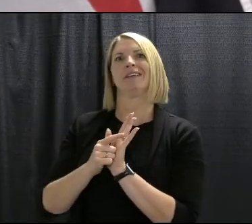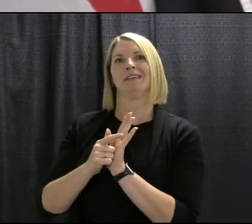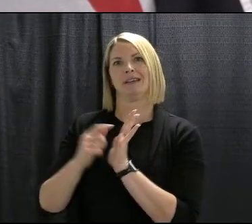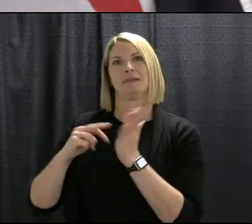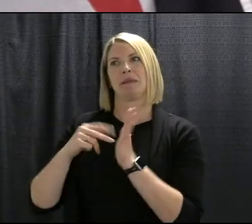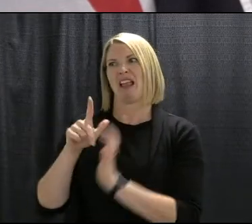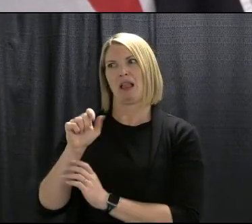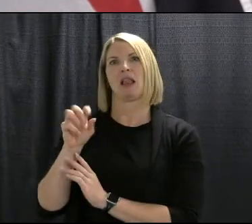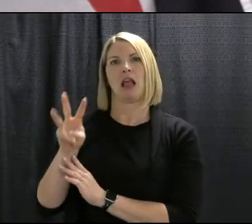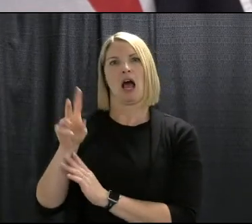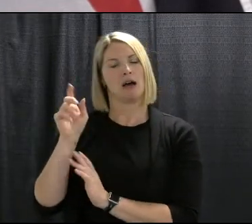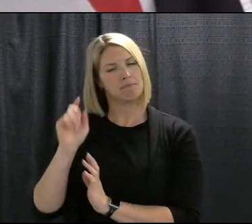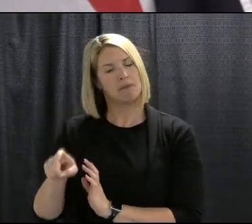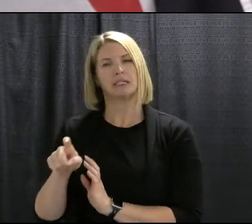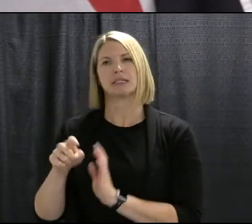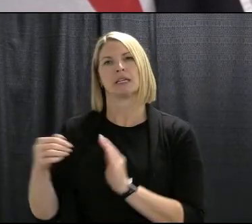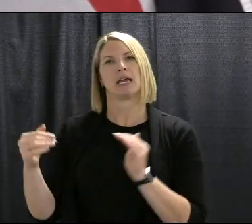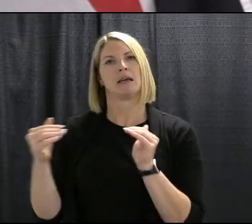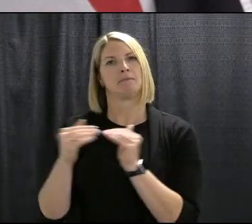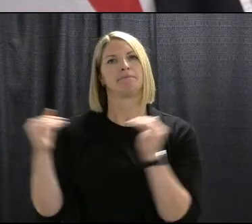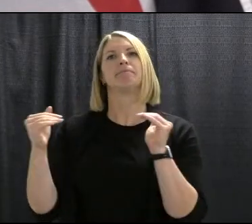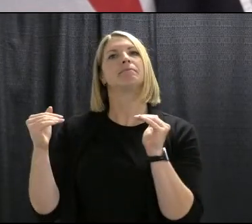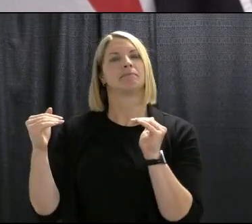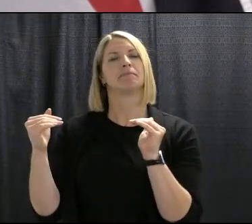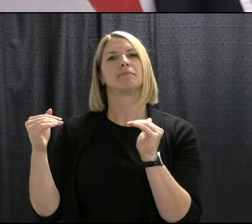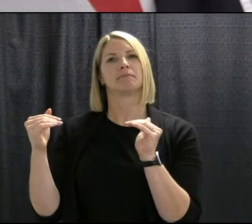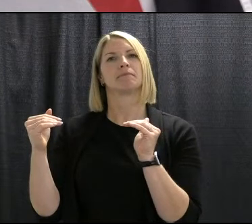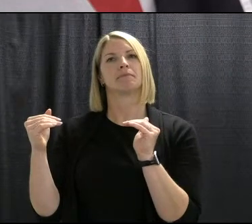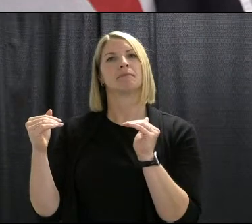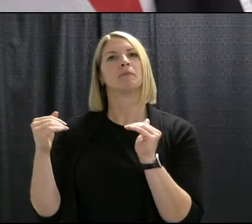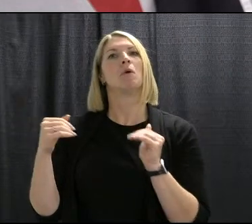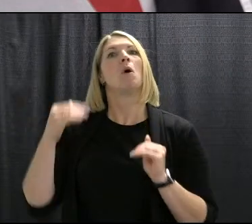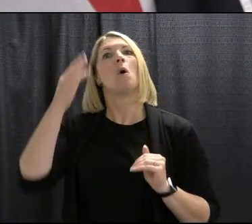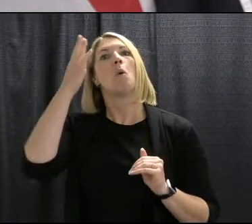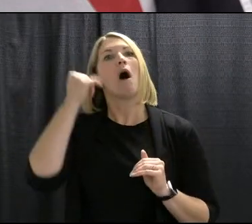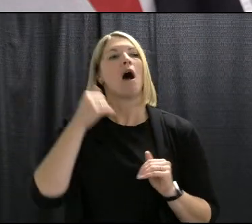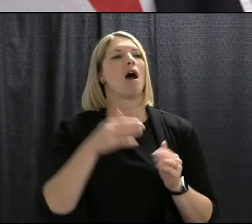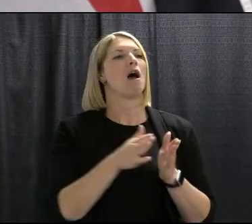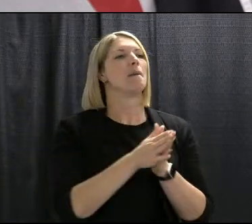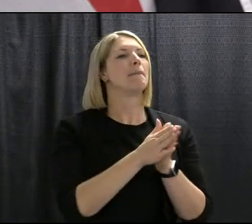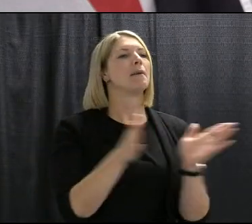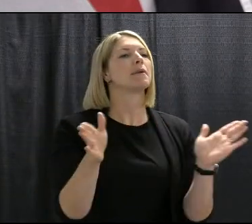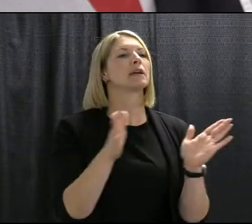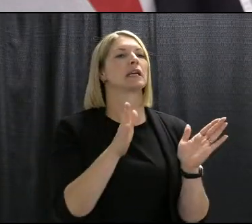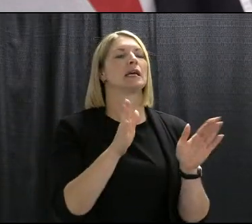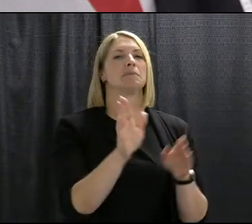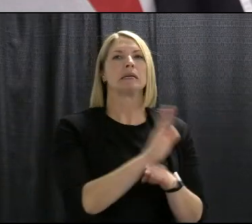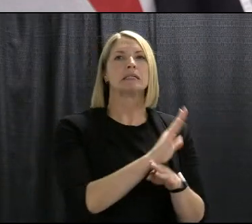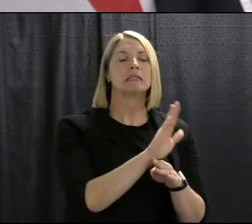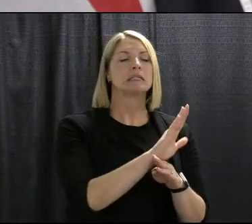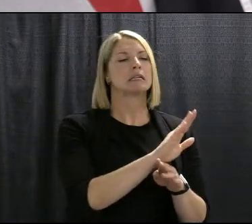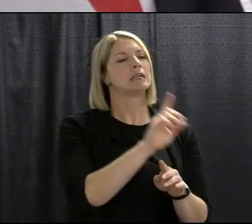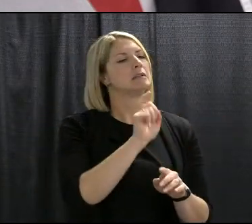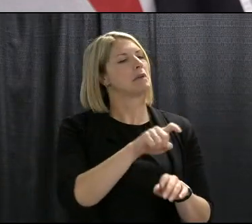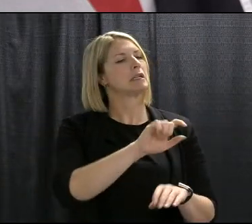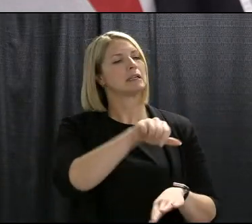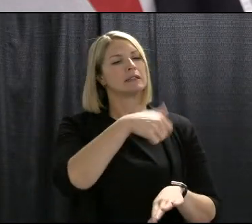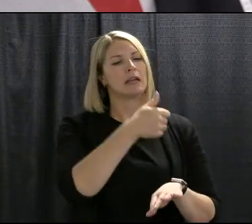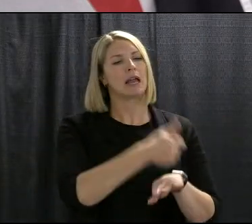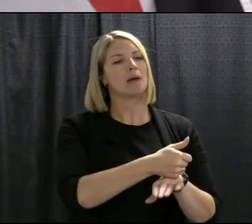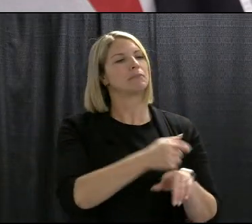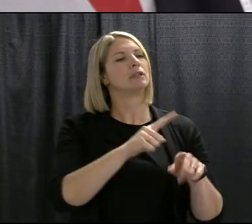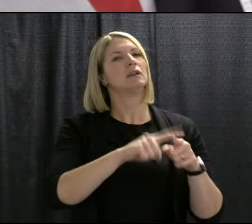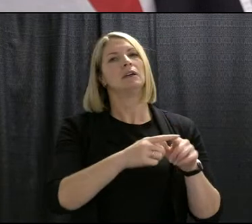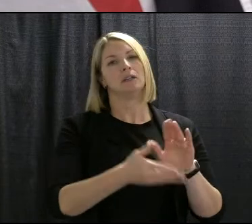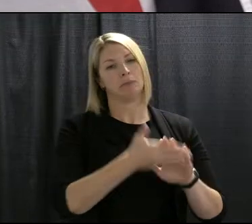legislation requires employers in the public sector to establish, maintain, and implement